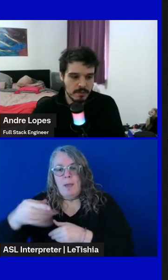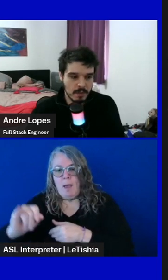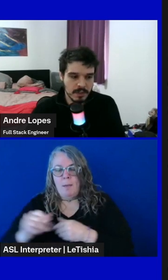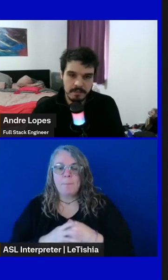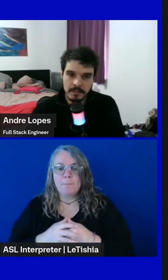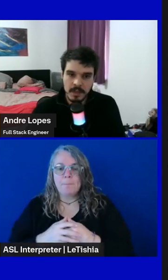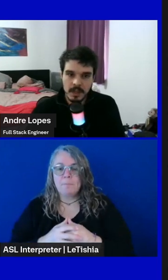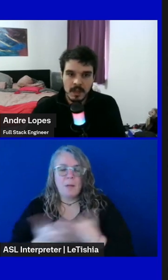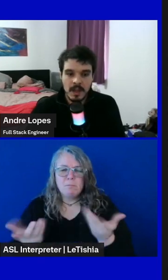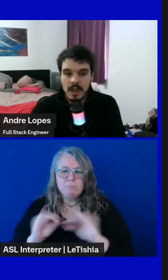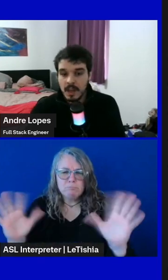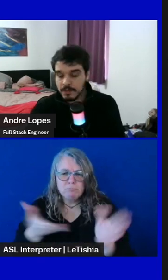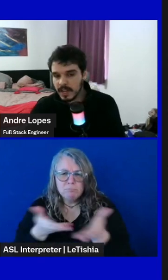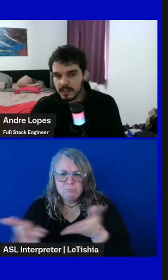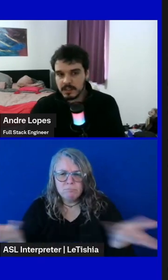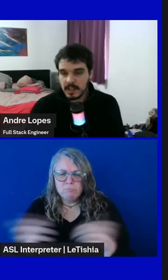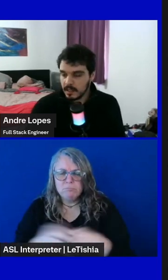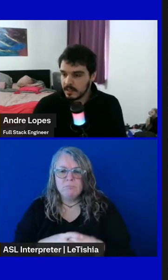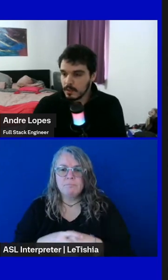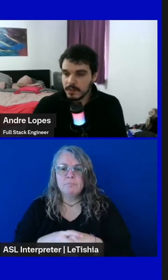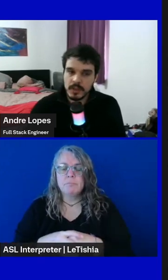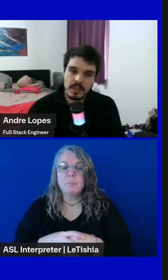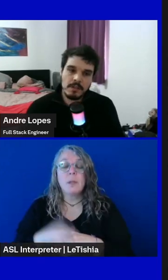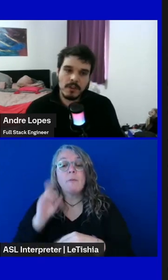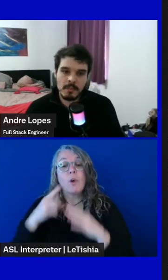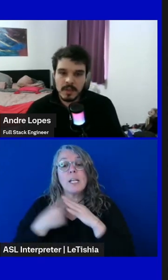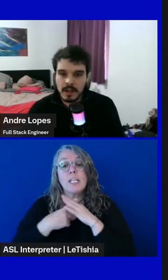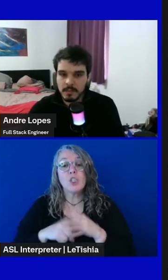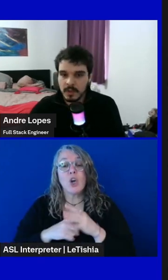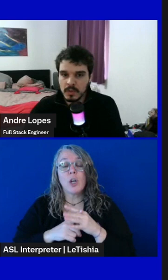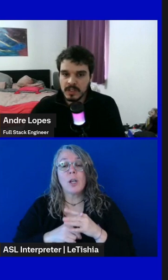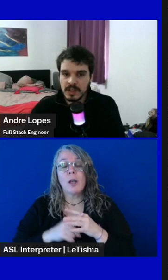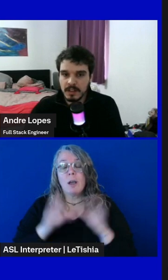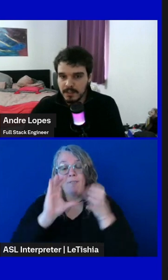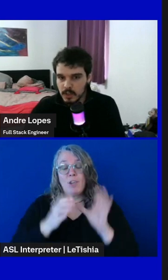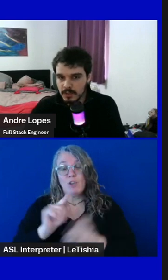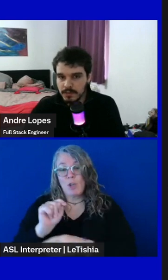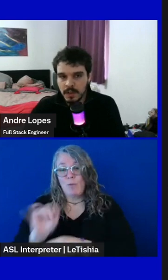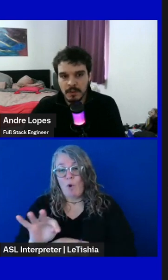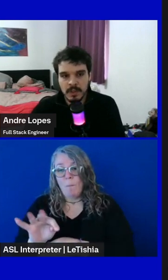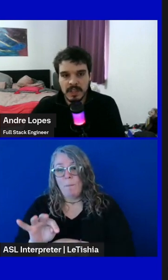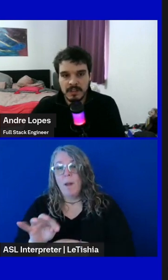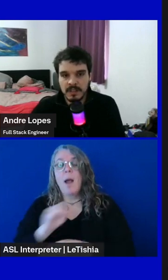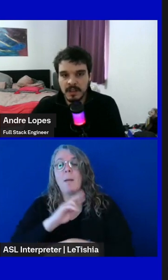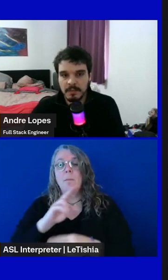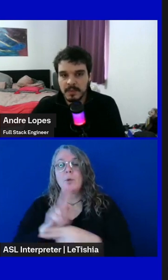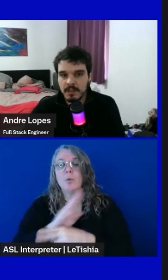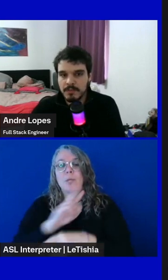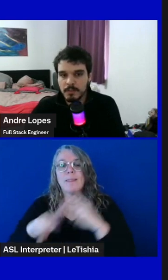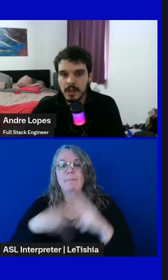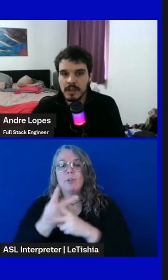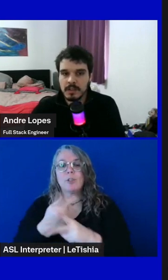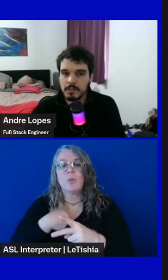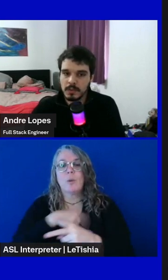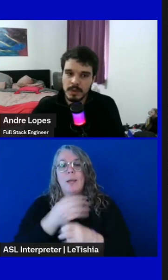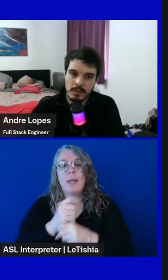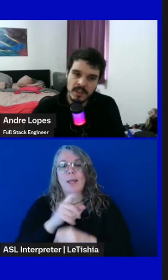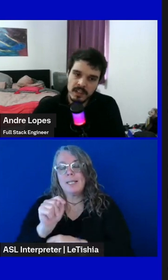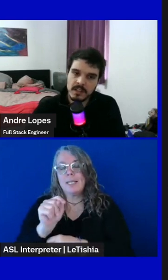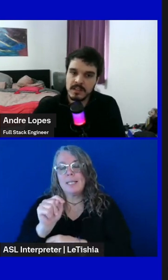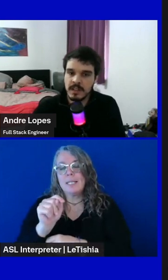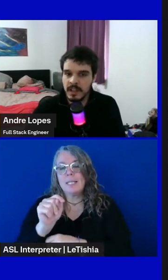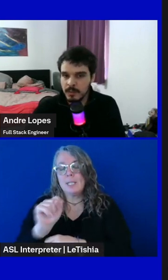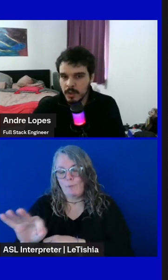Pretty straightforward. And for getting started and configuring Terraform, I'm using the version, we get the Terraform block, put